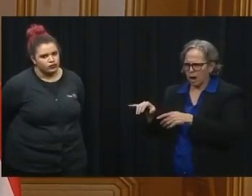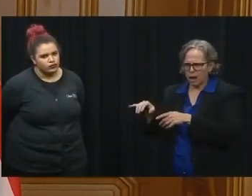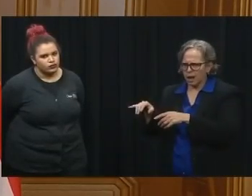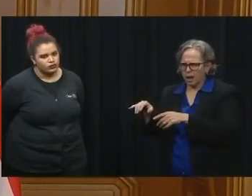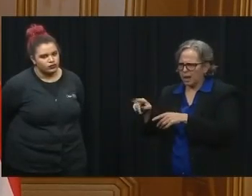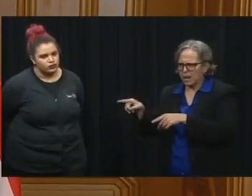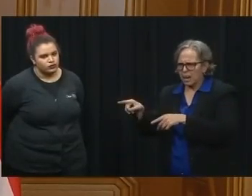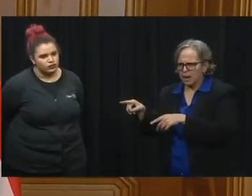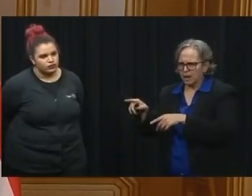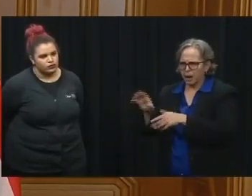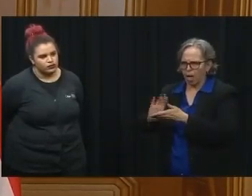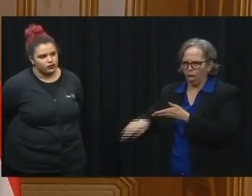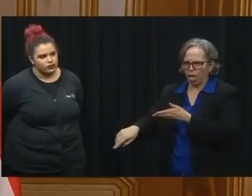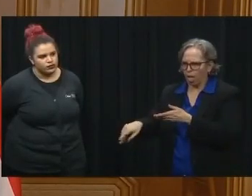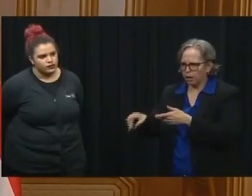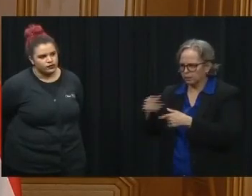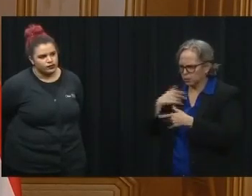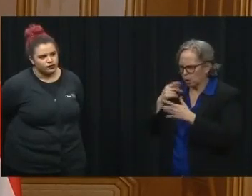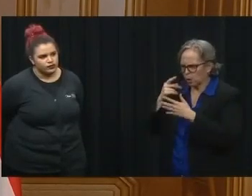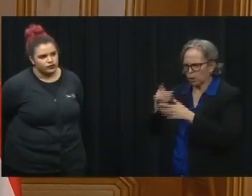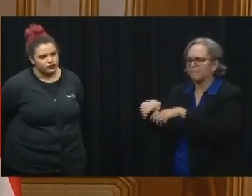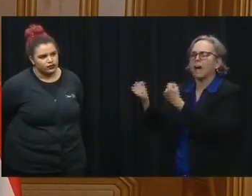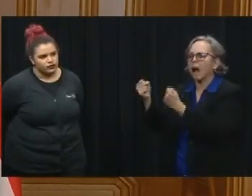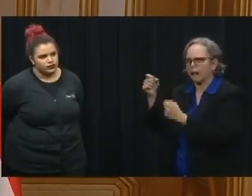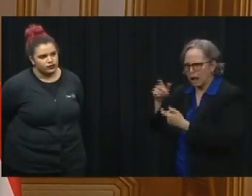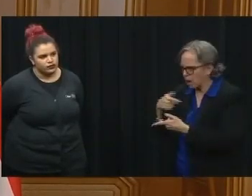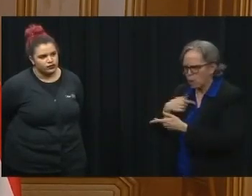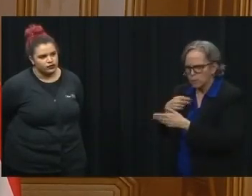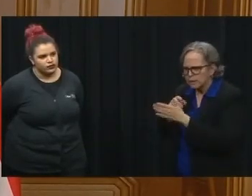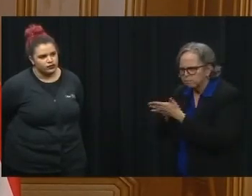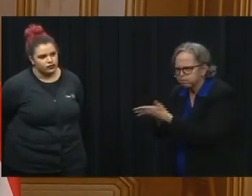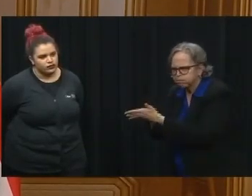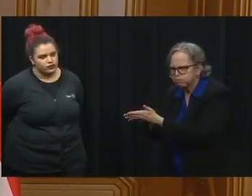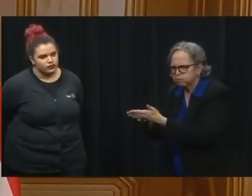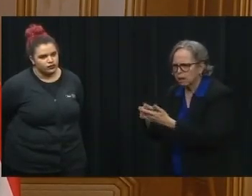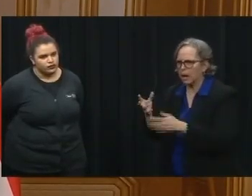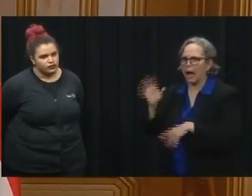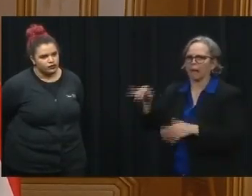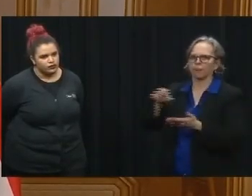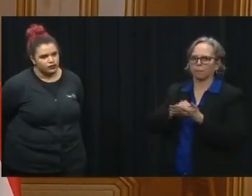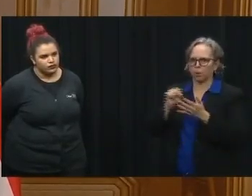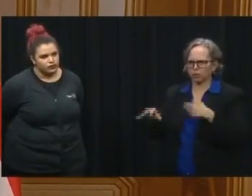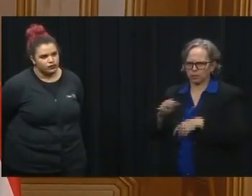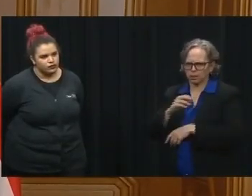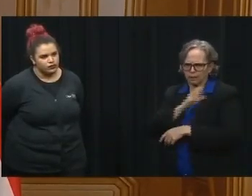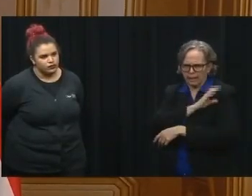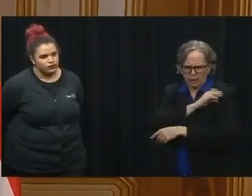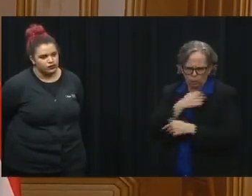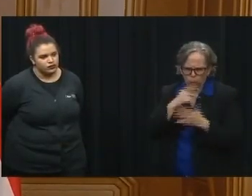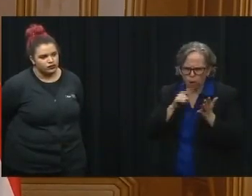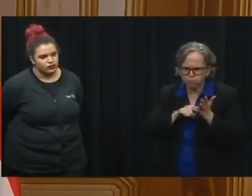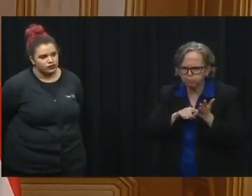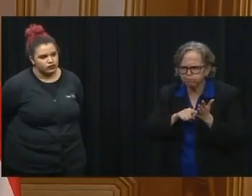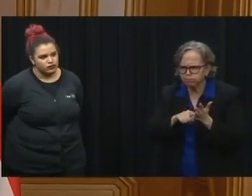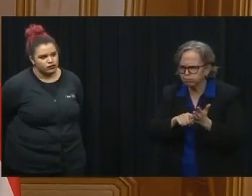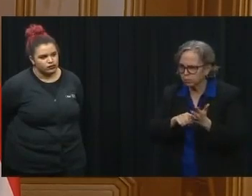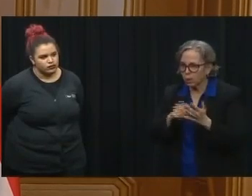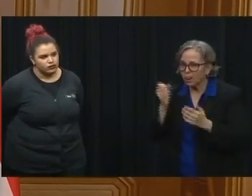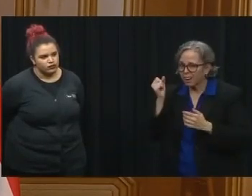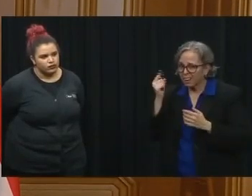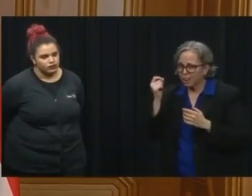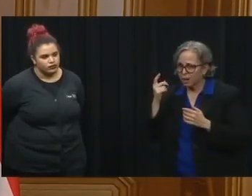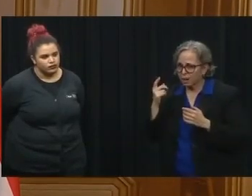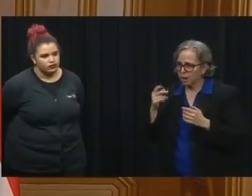with abortion clinics. So the order is clear that elective